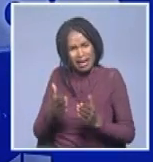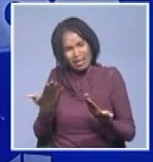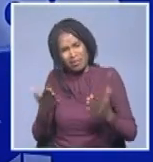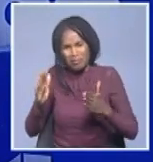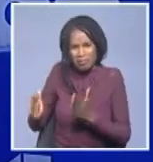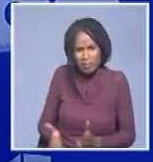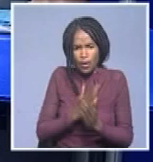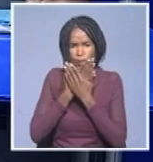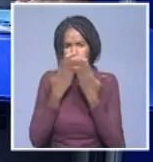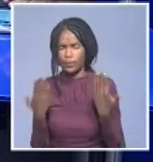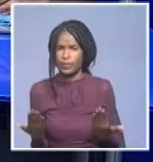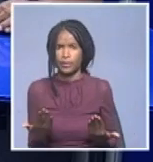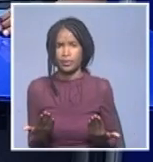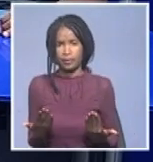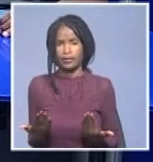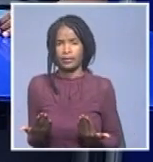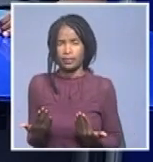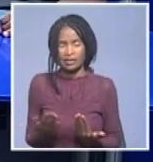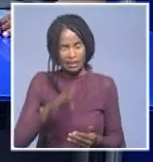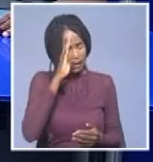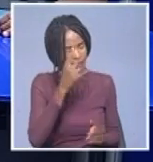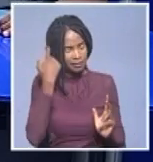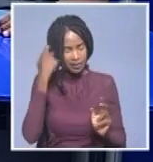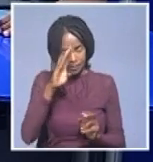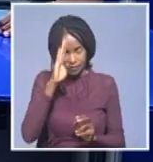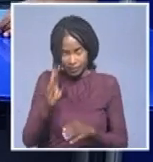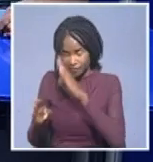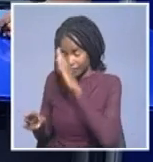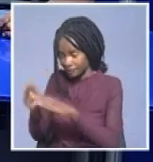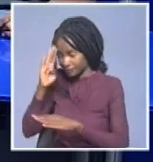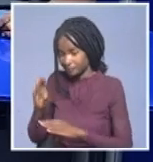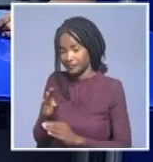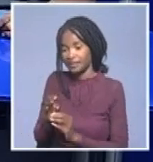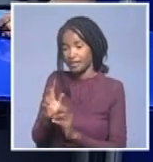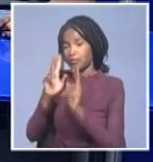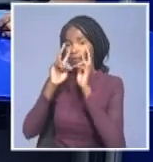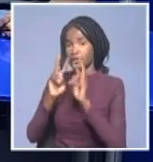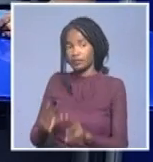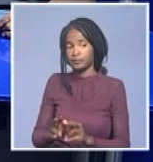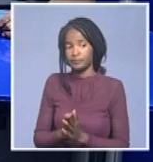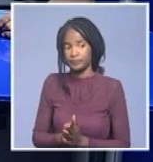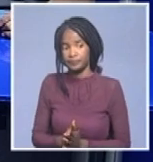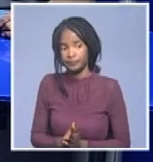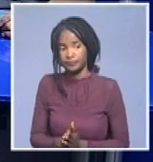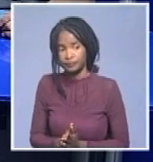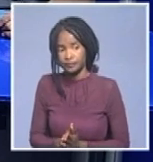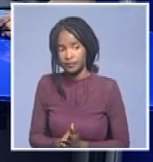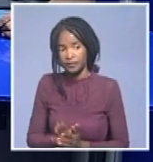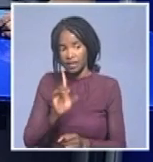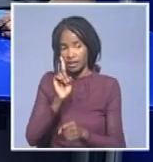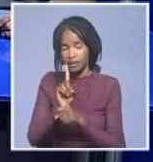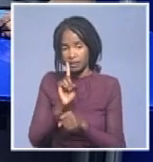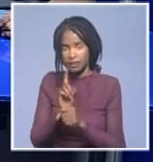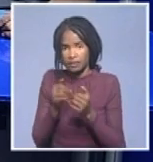evening to you, Minister, and thank you so much for joining us. Good evening and good evening viewers. Firstly, let us start off with